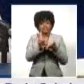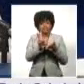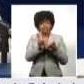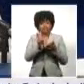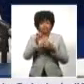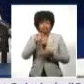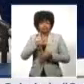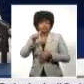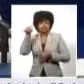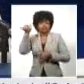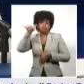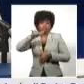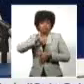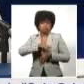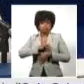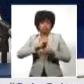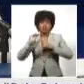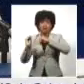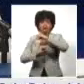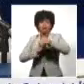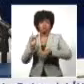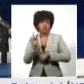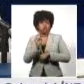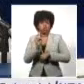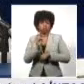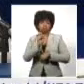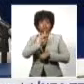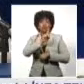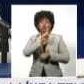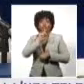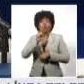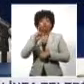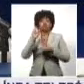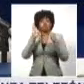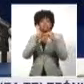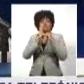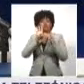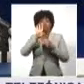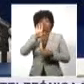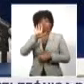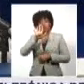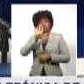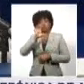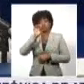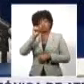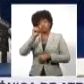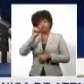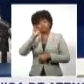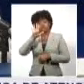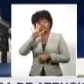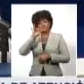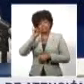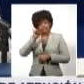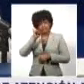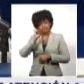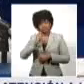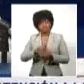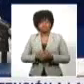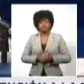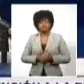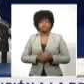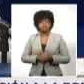images from Brazil, and not only the images, but also the attitude from some governments that sometimes